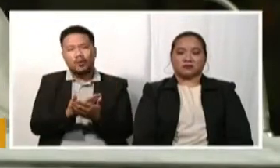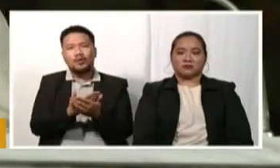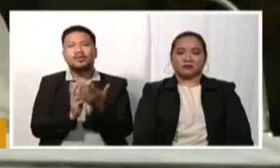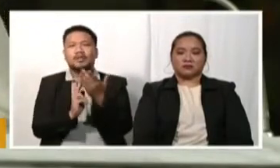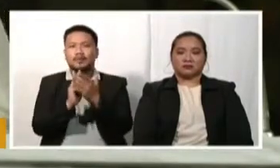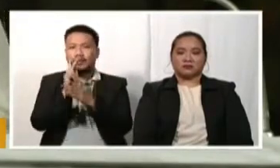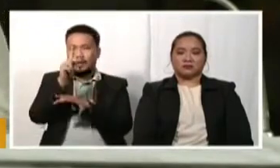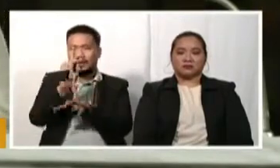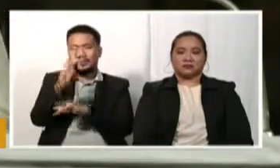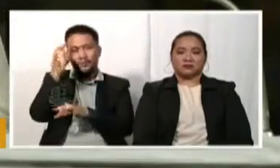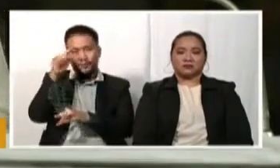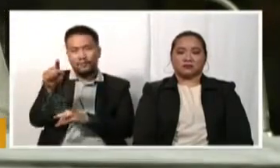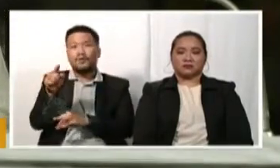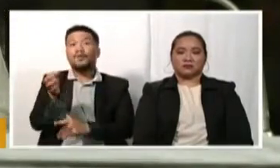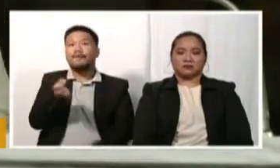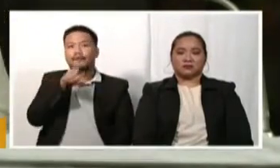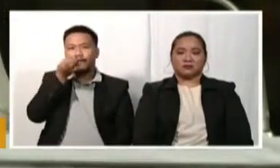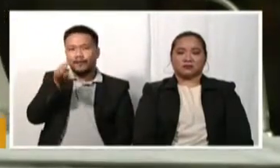for food.